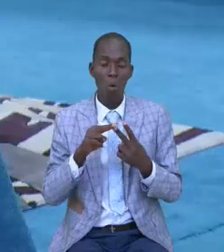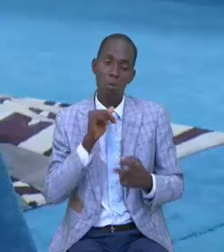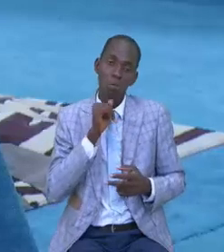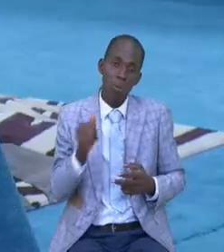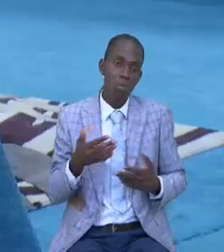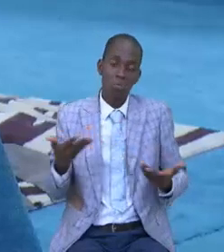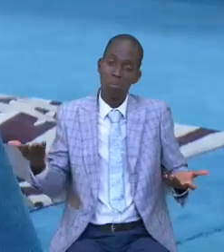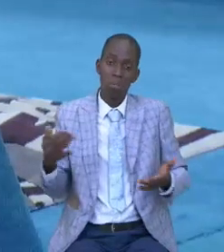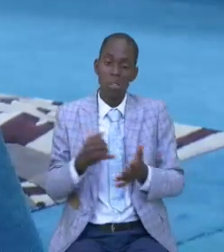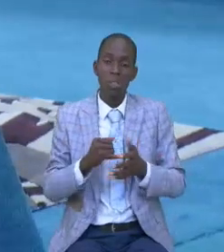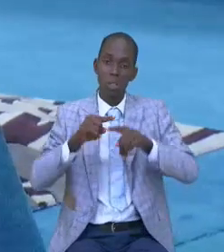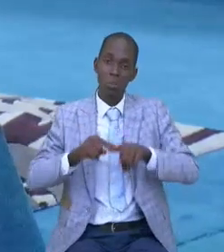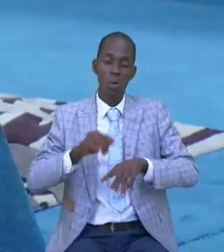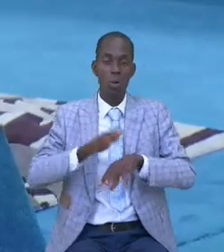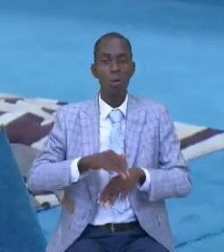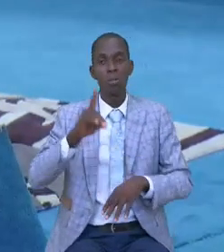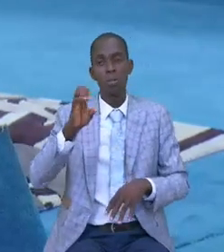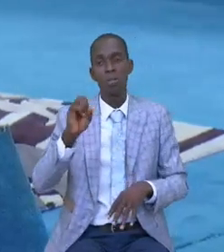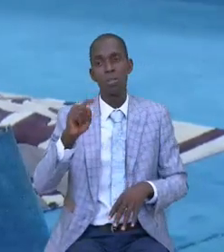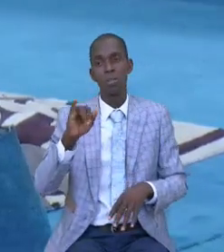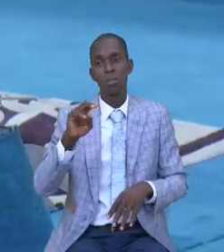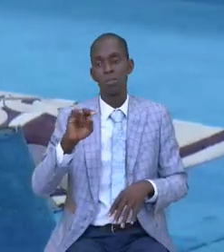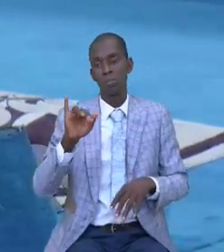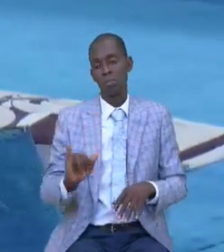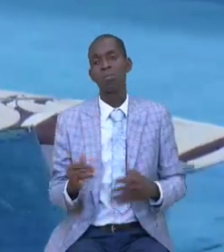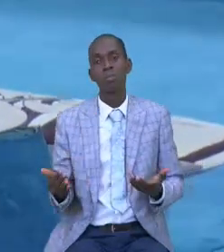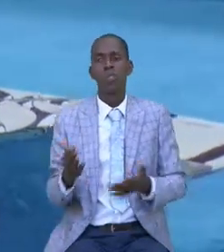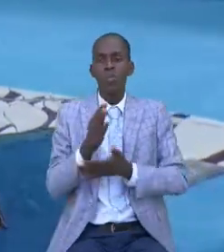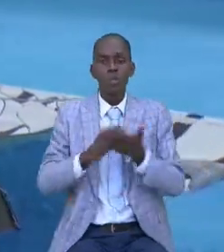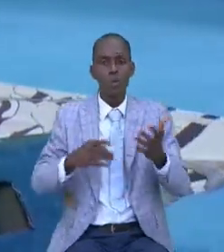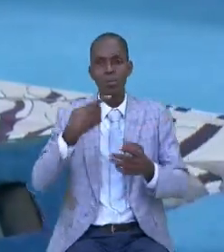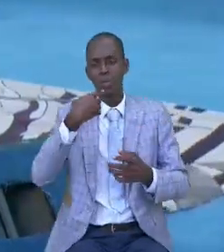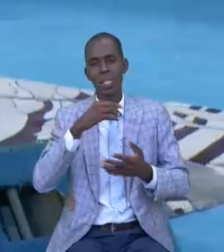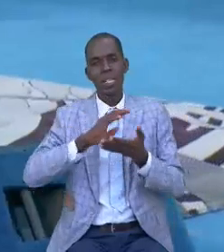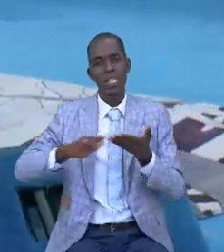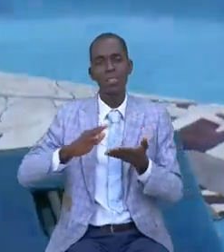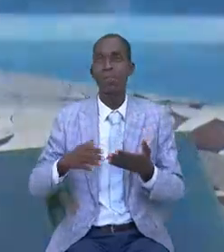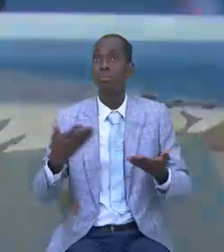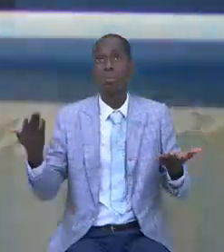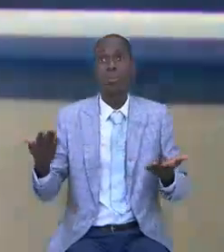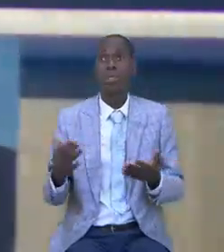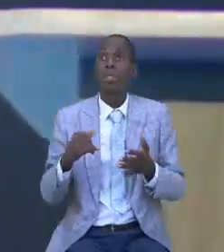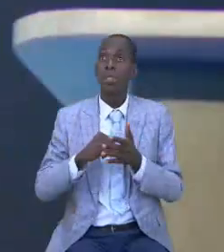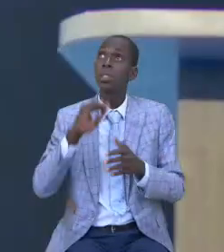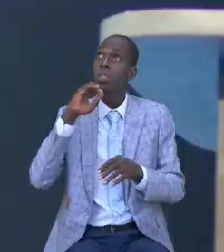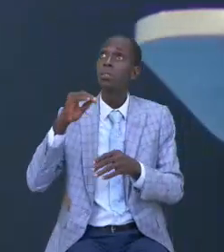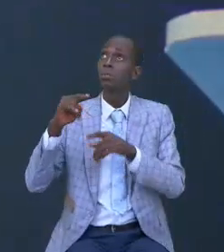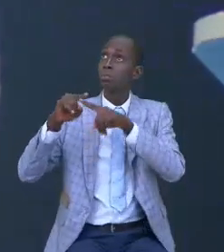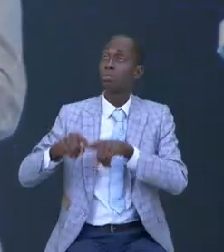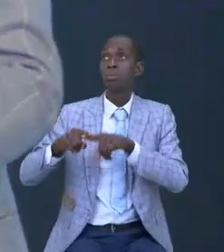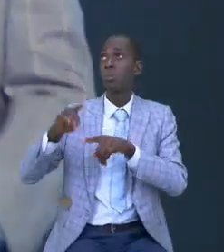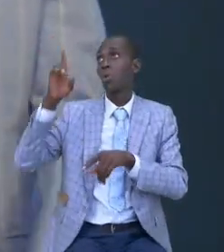It's the choice of God. God determines whether I get saved or not. Is that